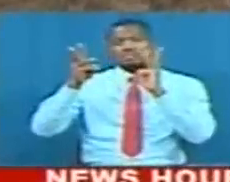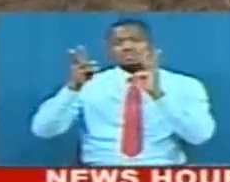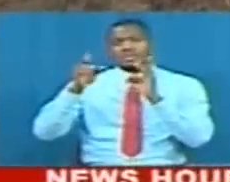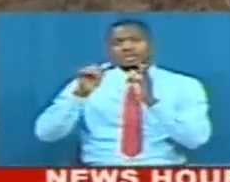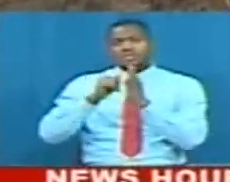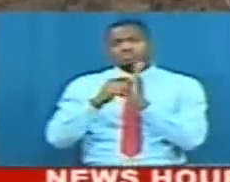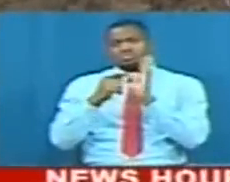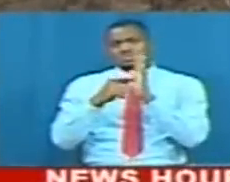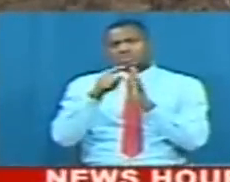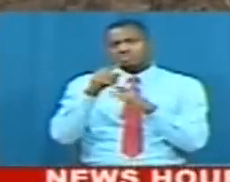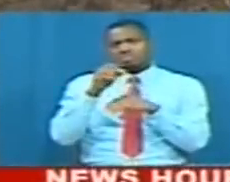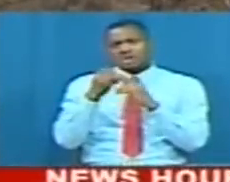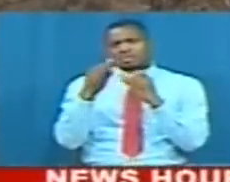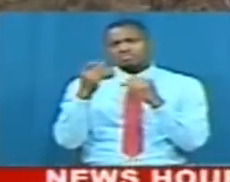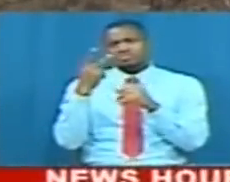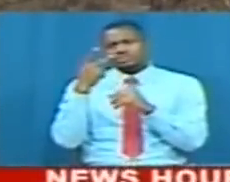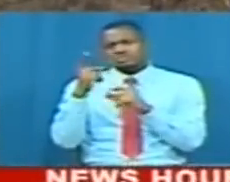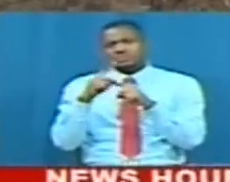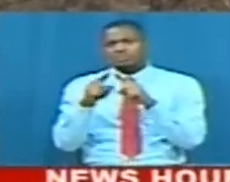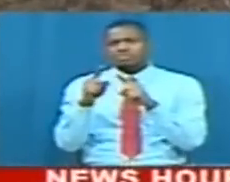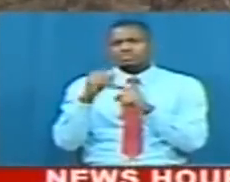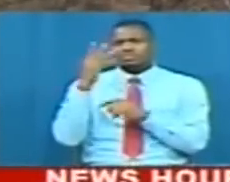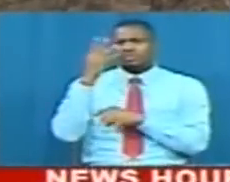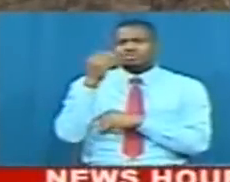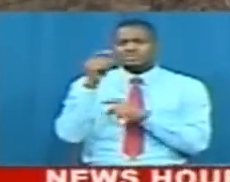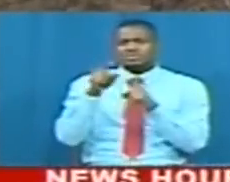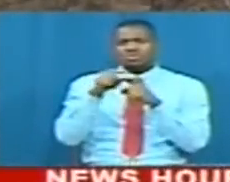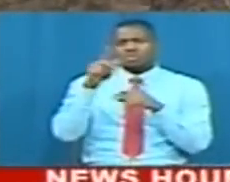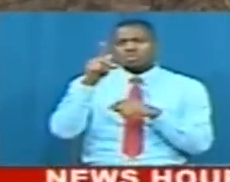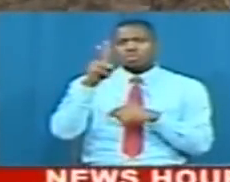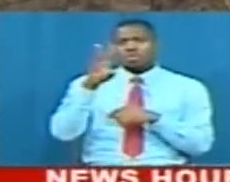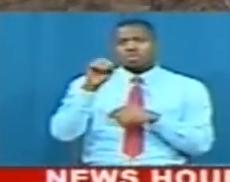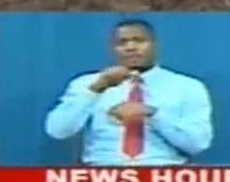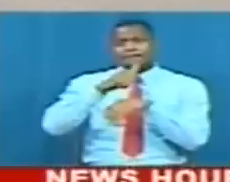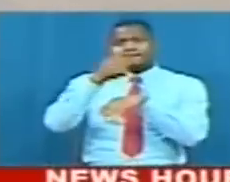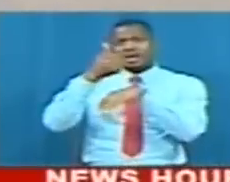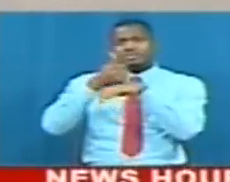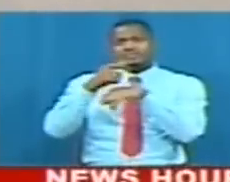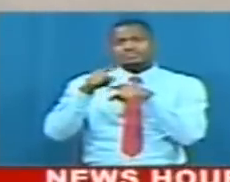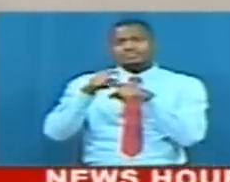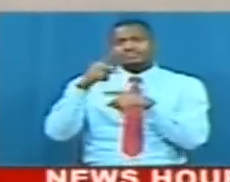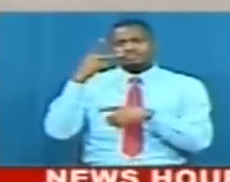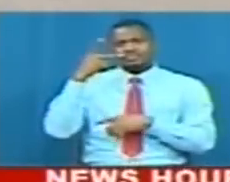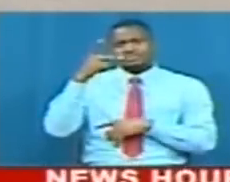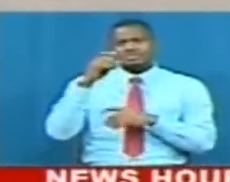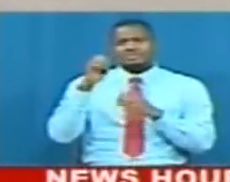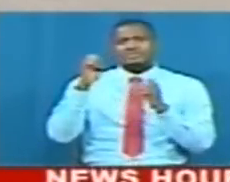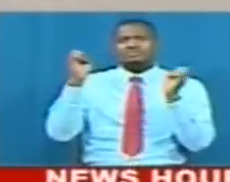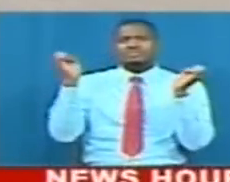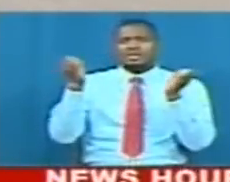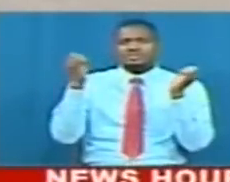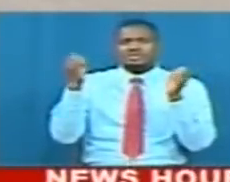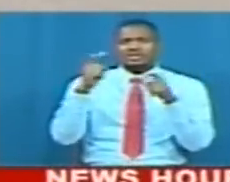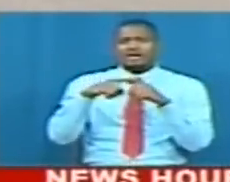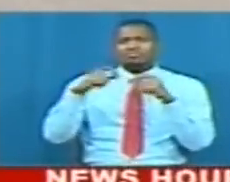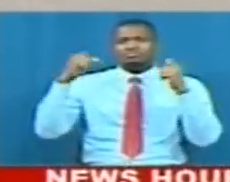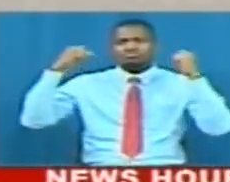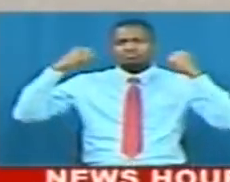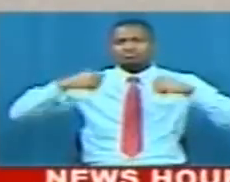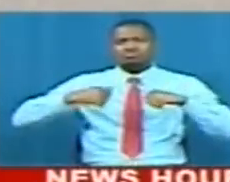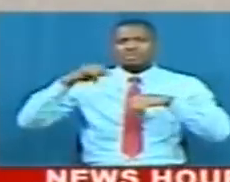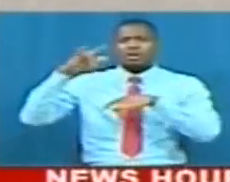The topography awakens reminiscence about the Kweu Mountains, which are the scene for easterly